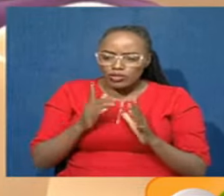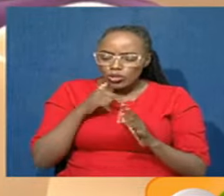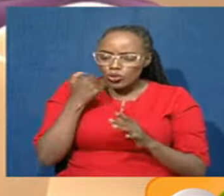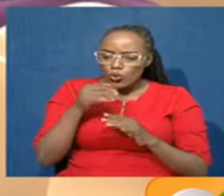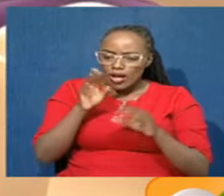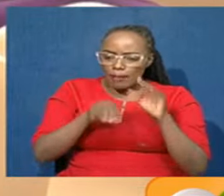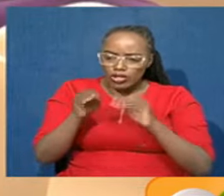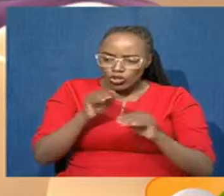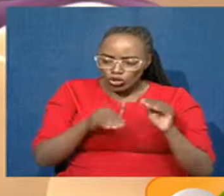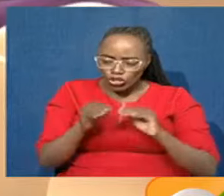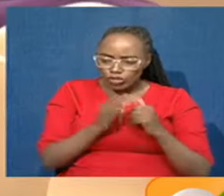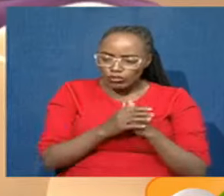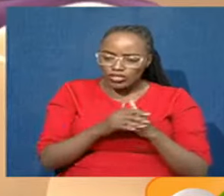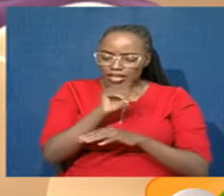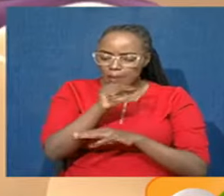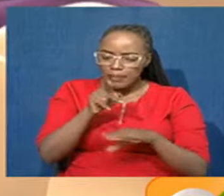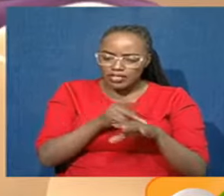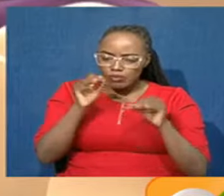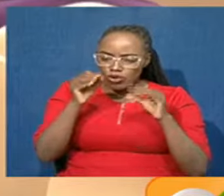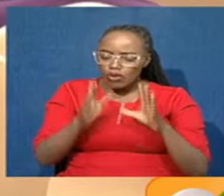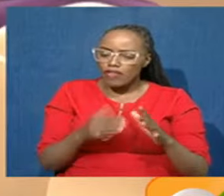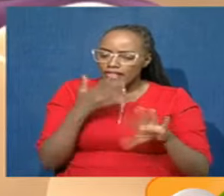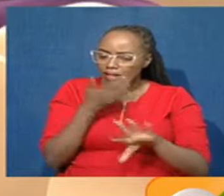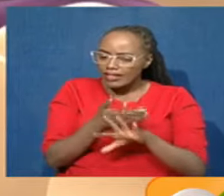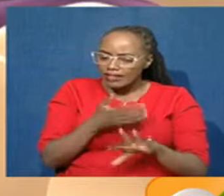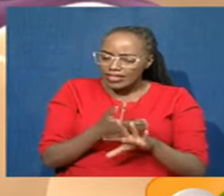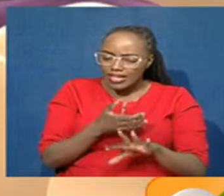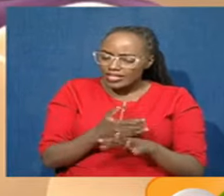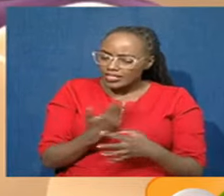contributors. What was difficult to also transfer the dependents?